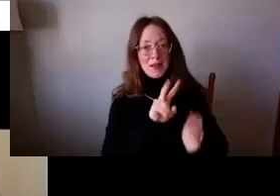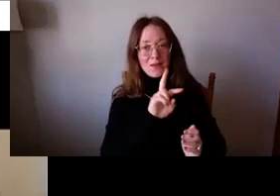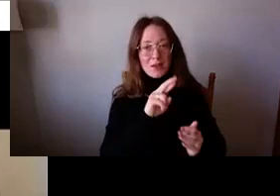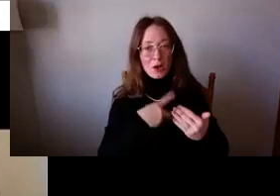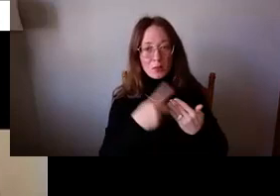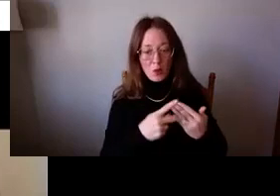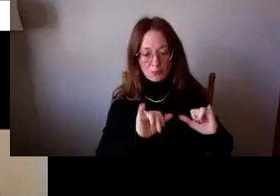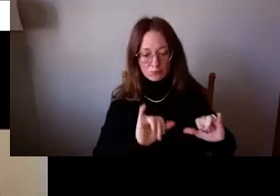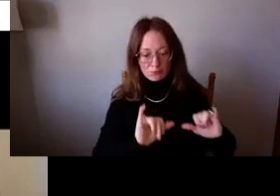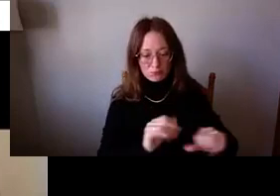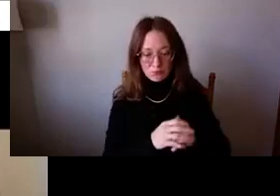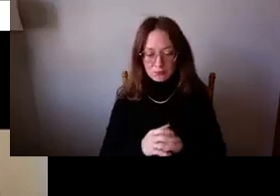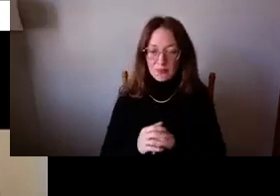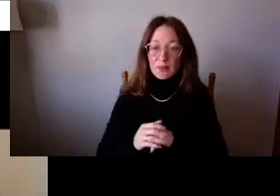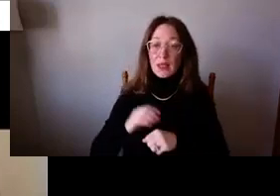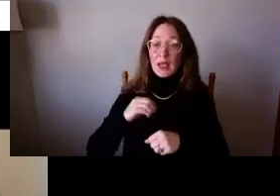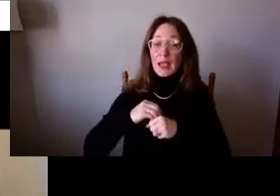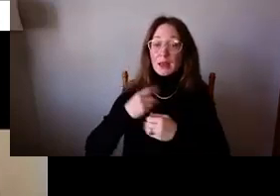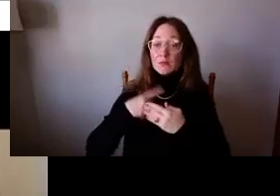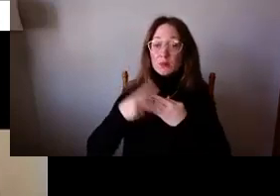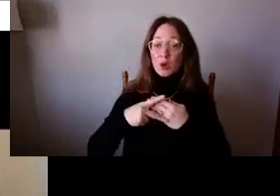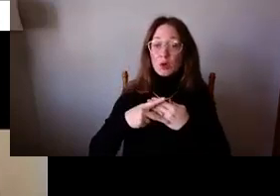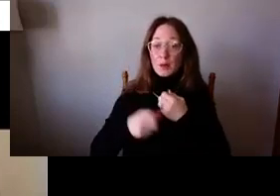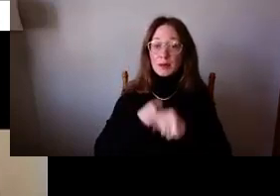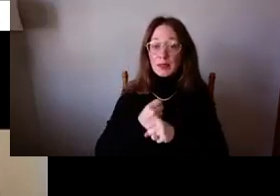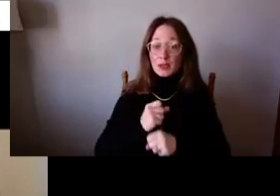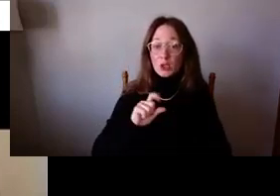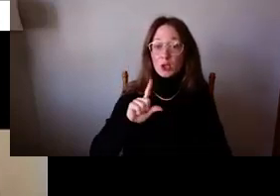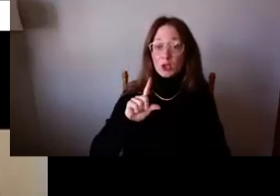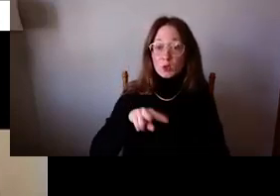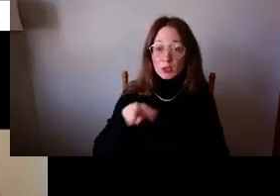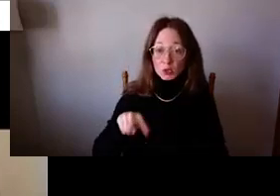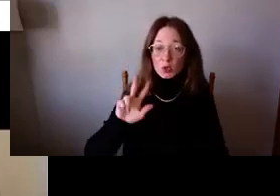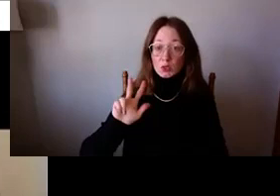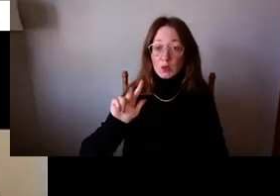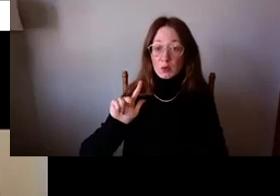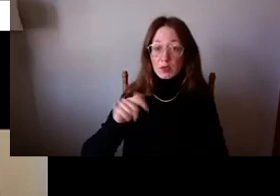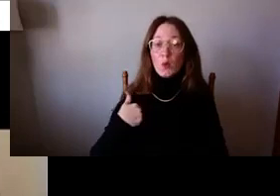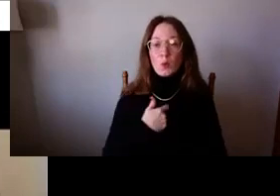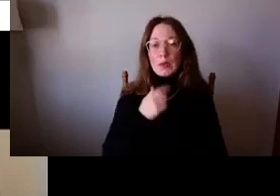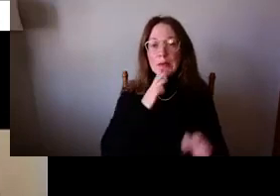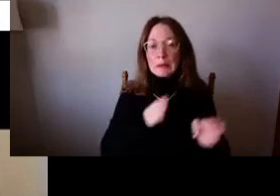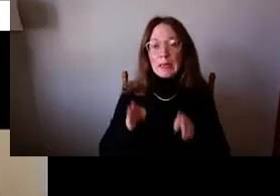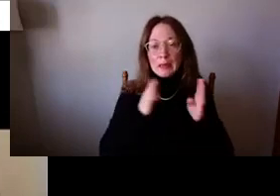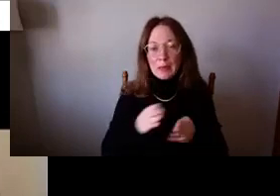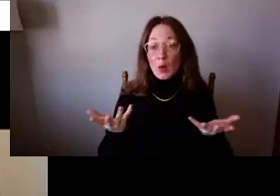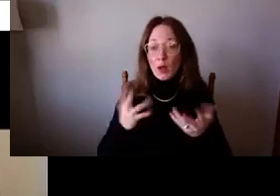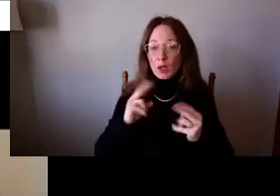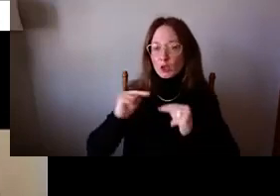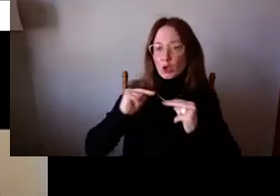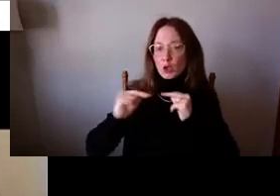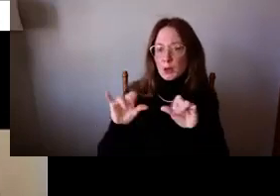In program years 22 and 23, we plan to negotiate measurable skill gains